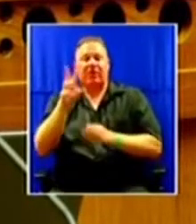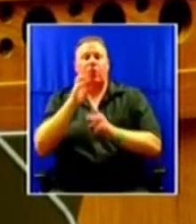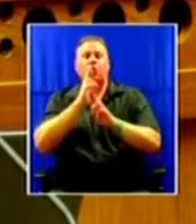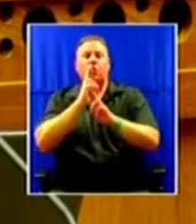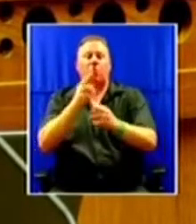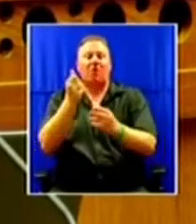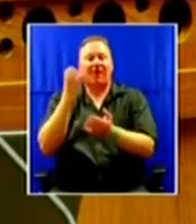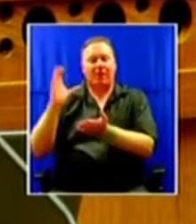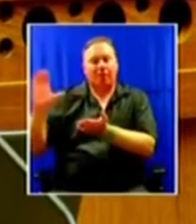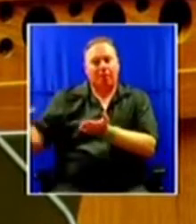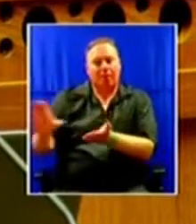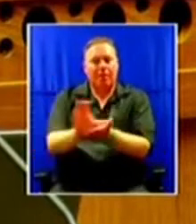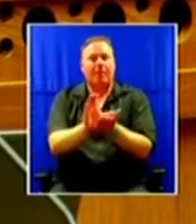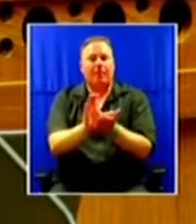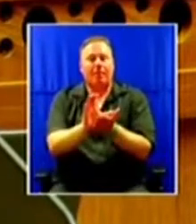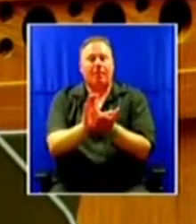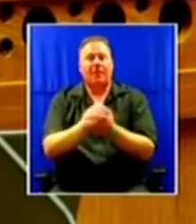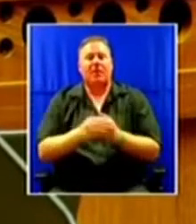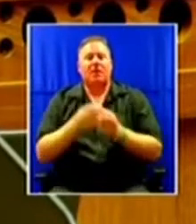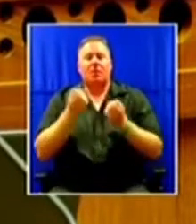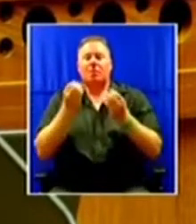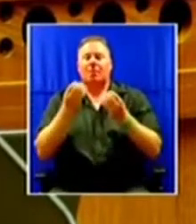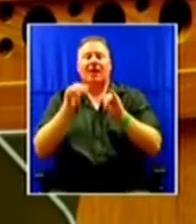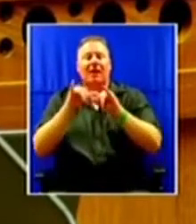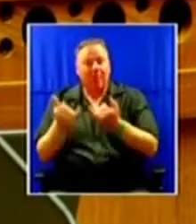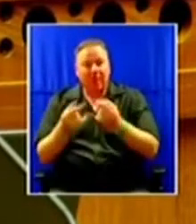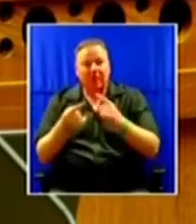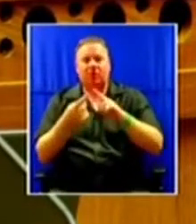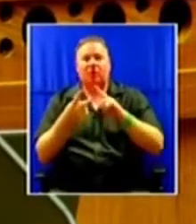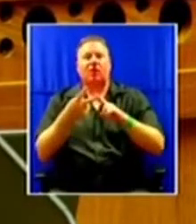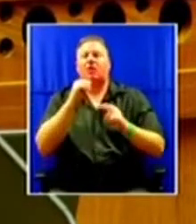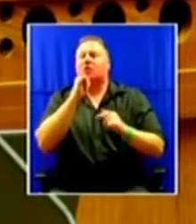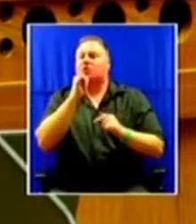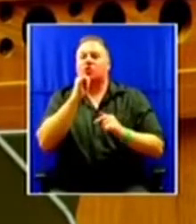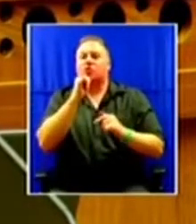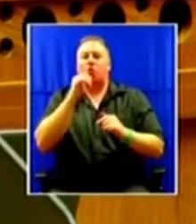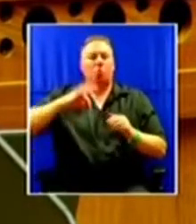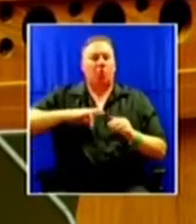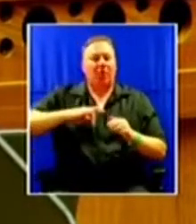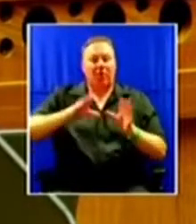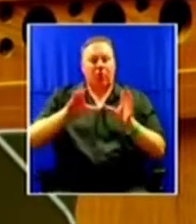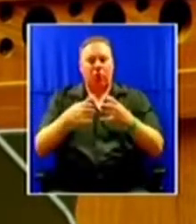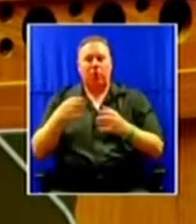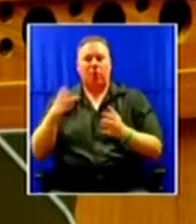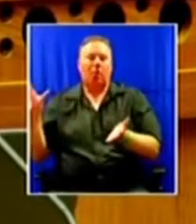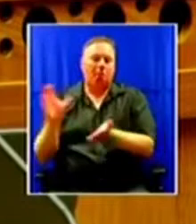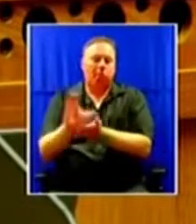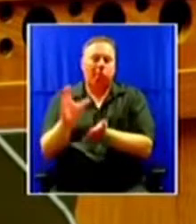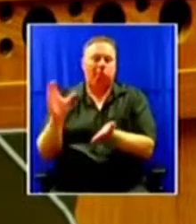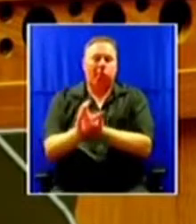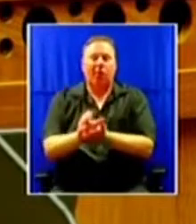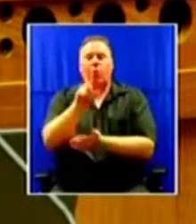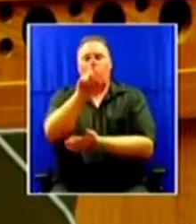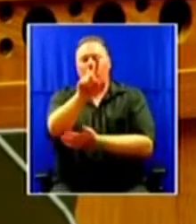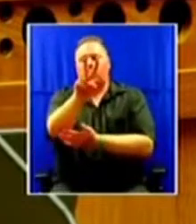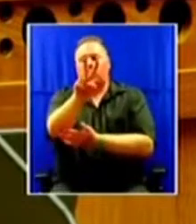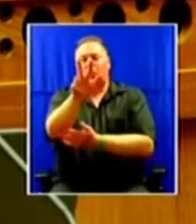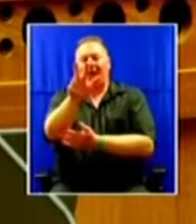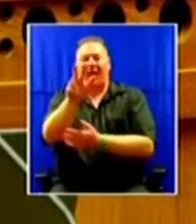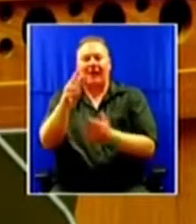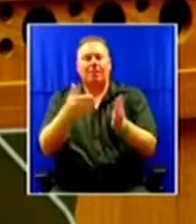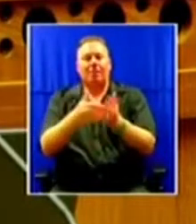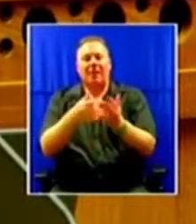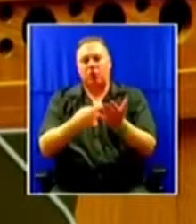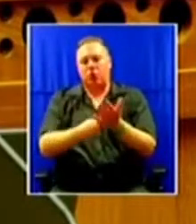global philanthropies made pledges to the value of 128 million rand